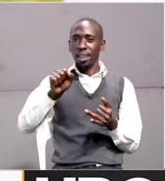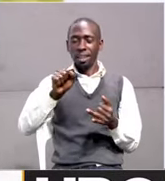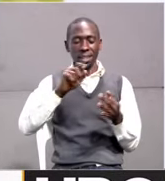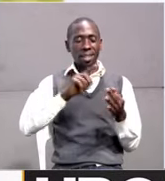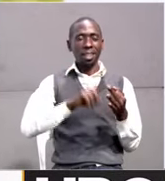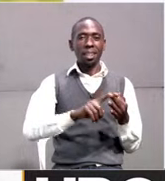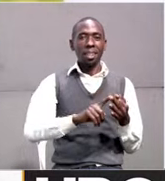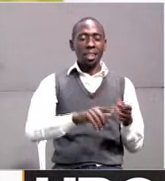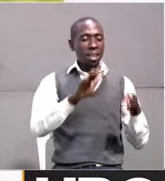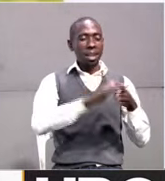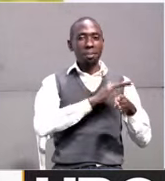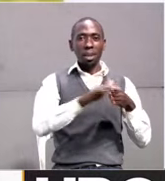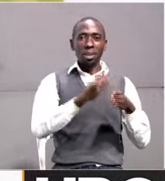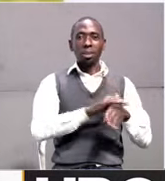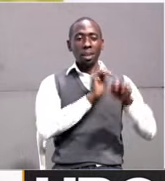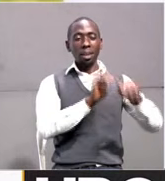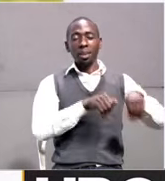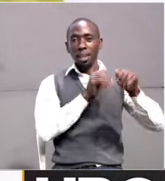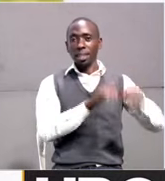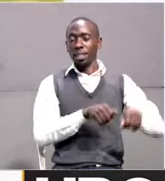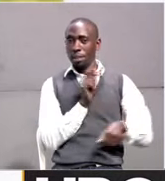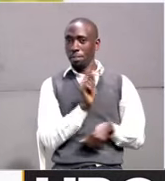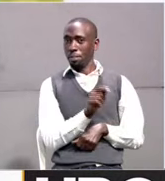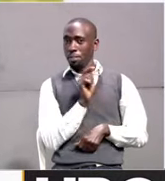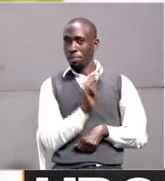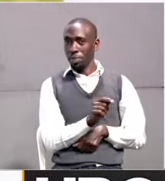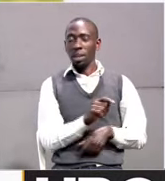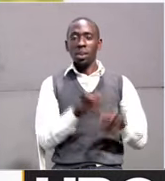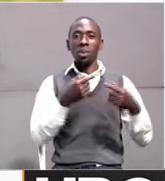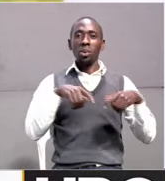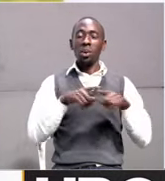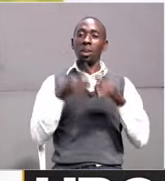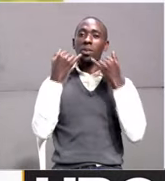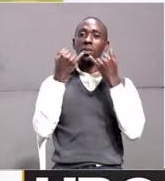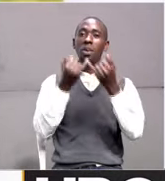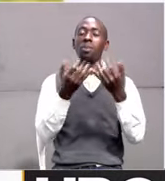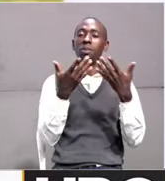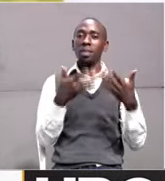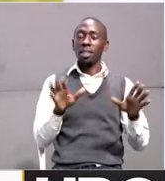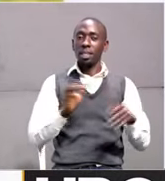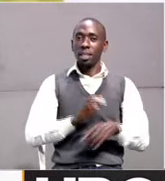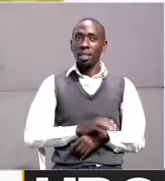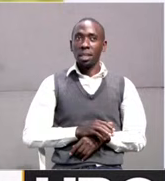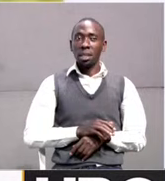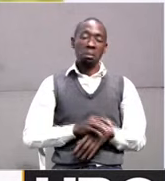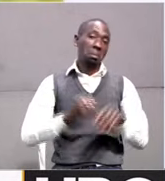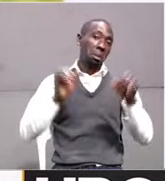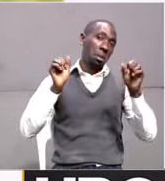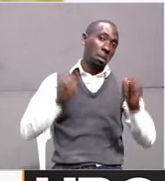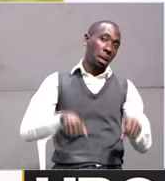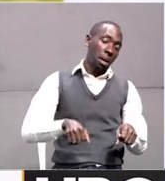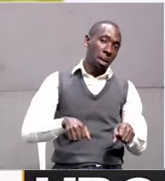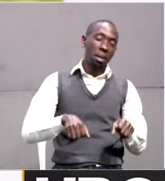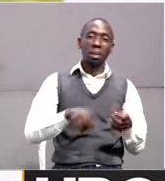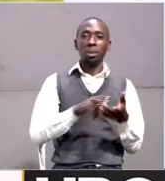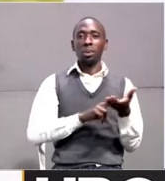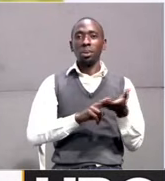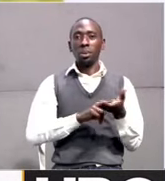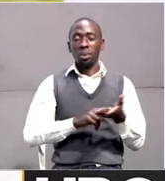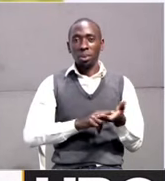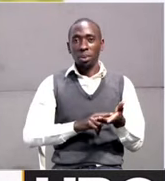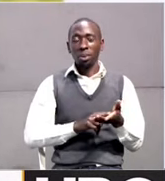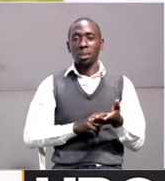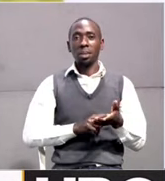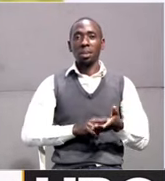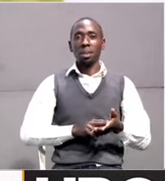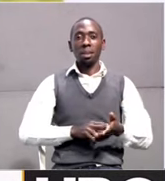And within commercial agriculture, we told you that either you could use the extensive agriculture,